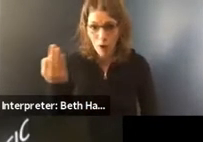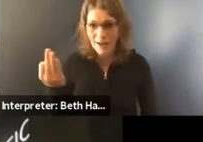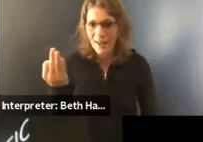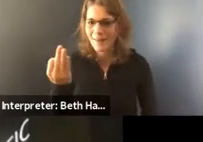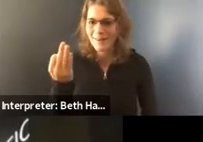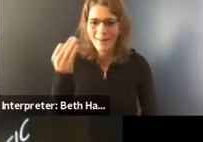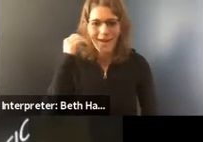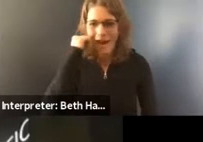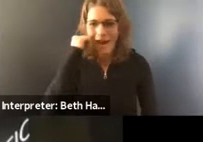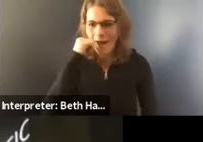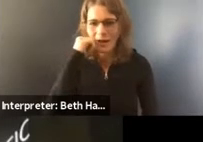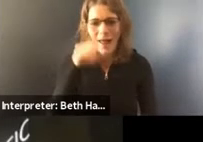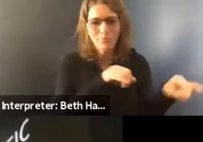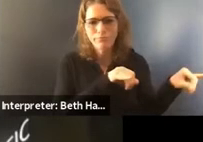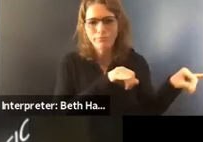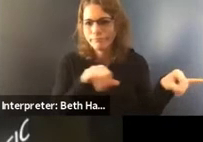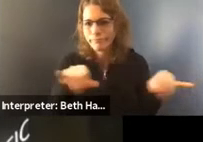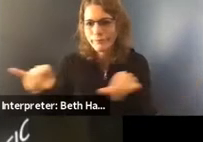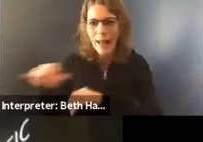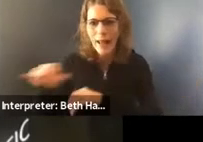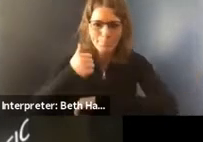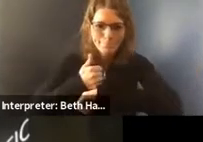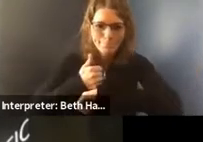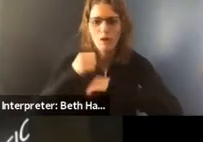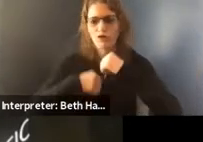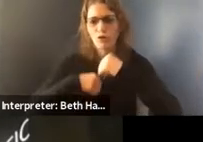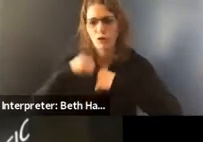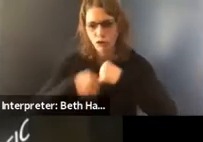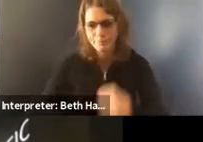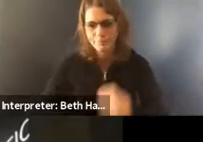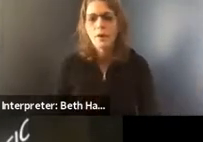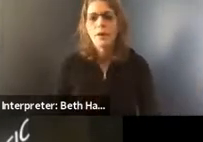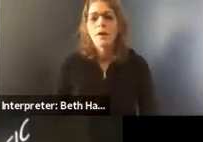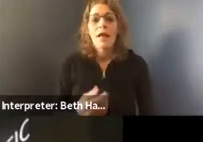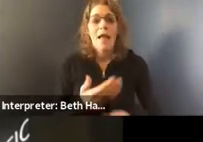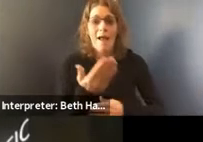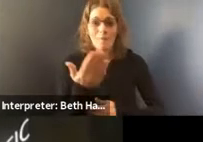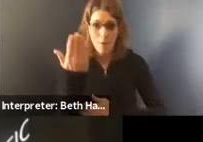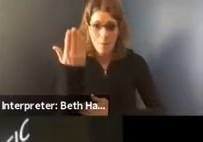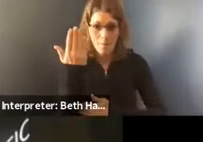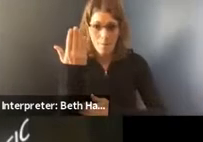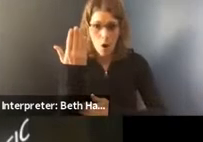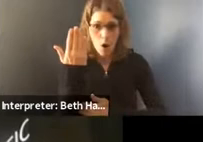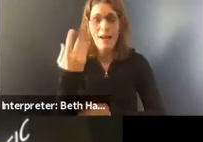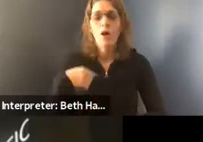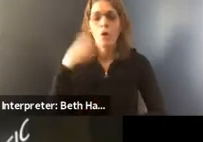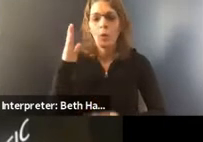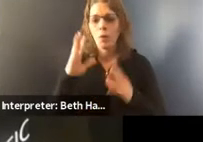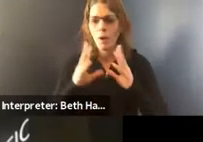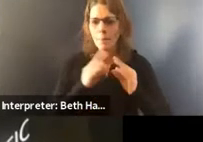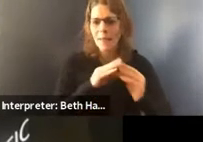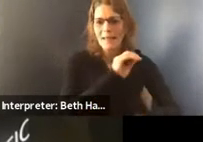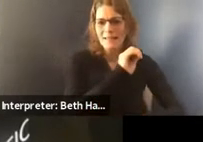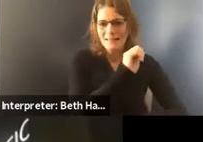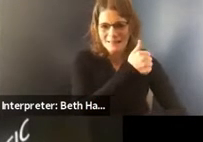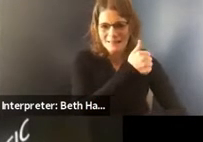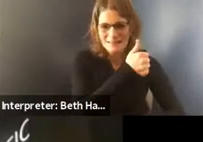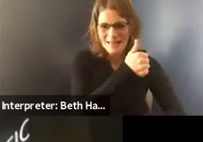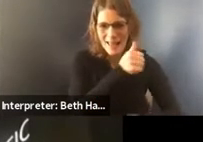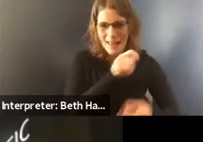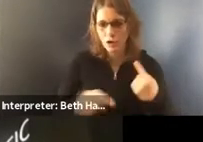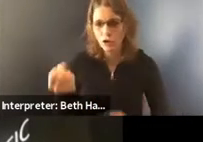structure. We will meet between 10 and 12 in the morning to hear from one of our